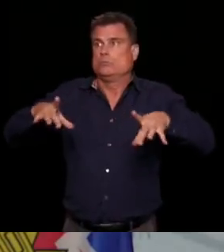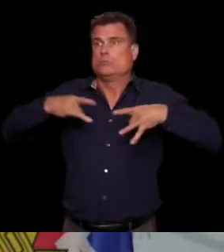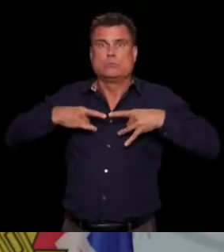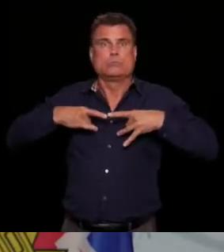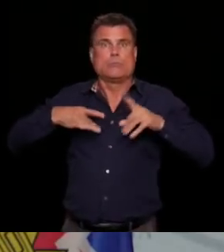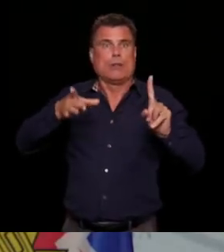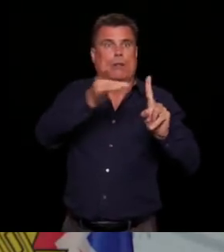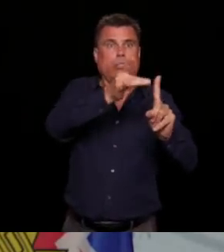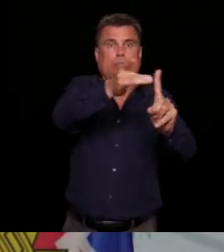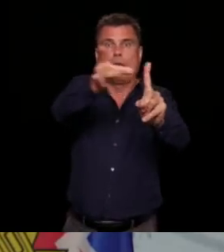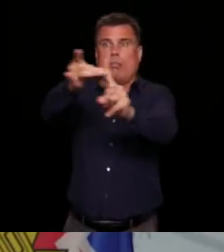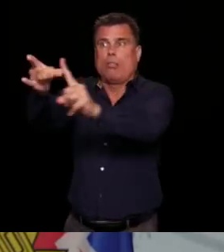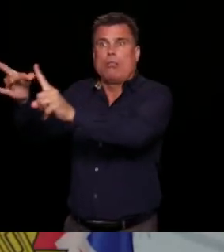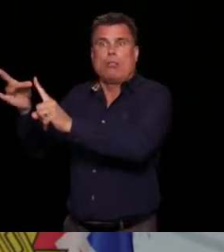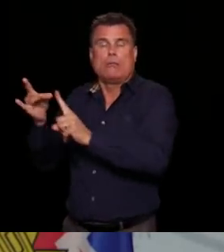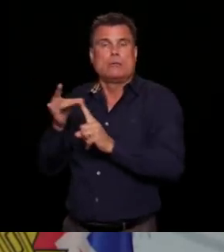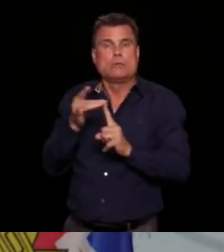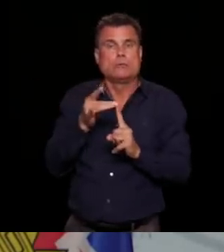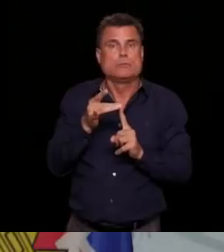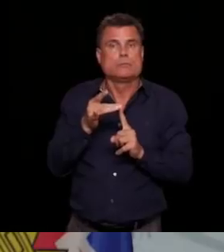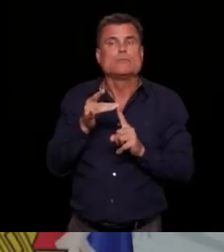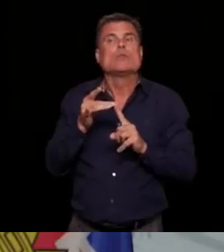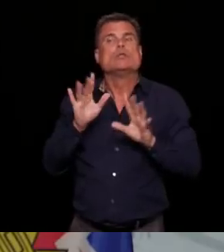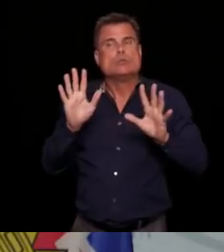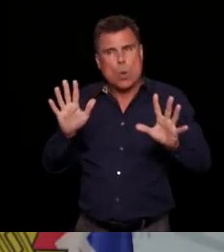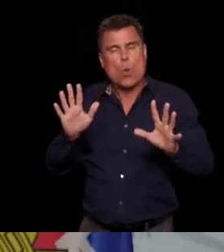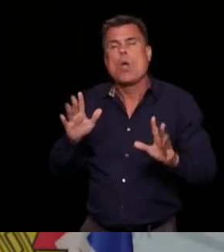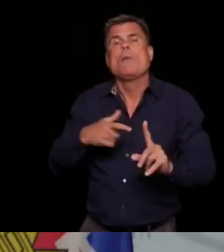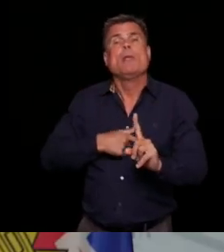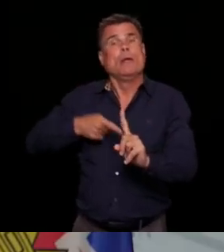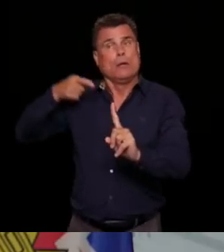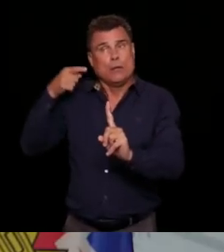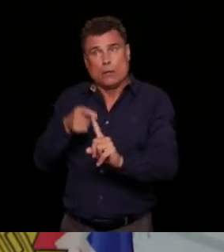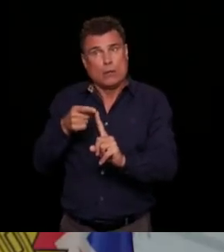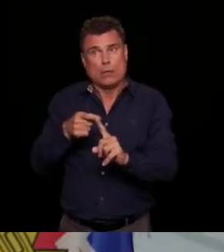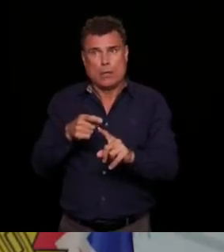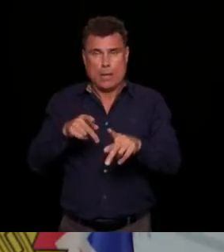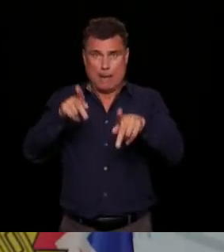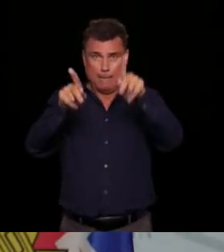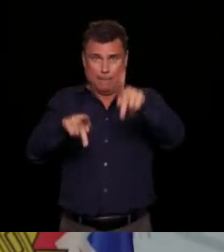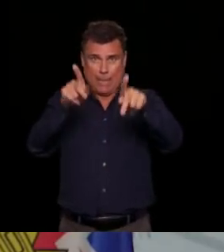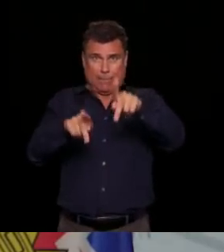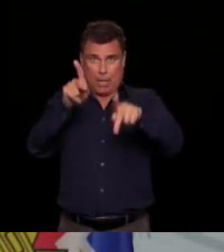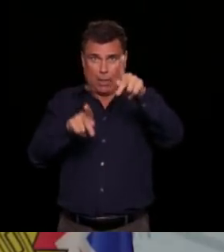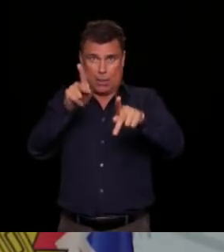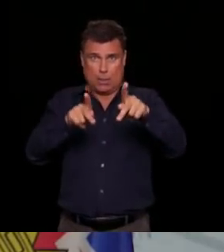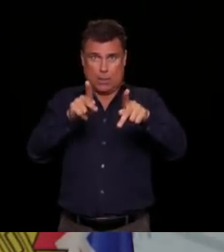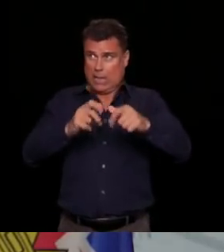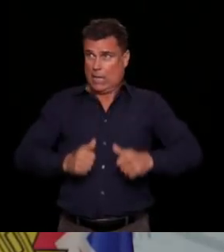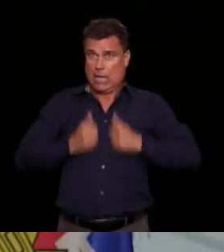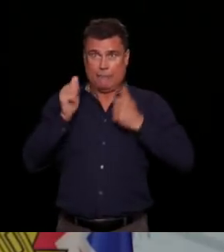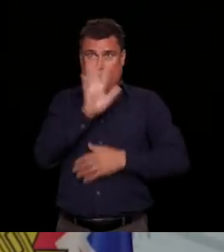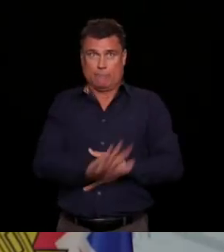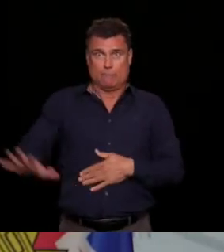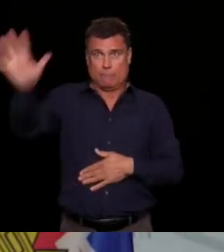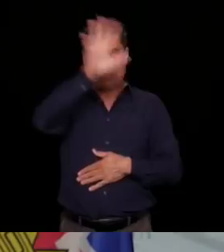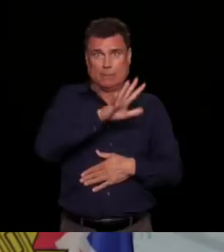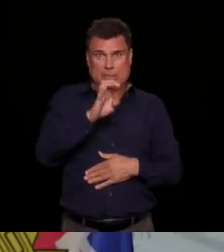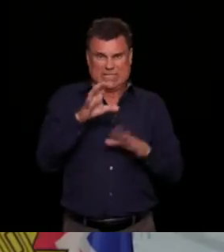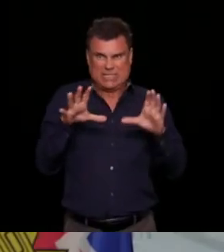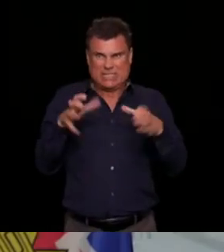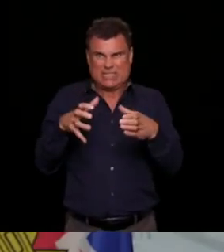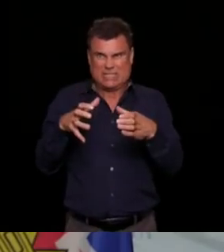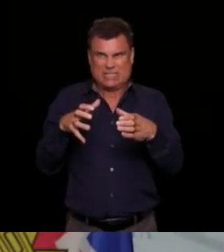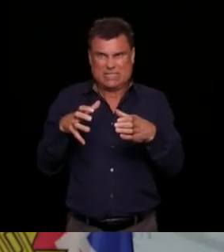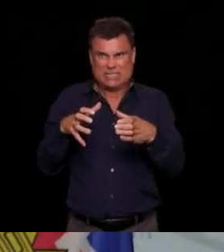with the actual circulation of virus in the population. I don't know if Minister Dix has anything to add to that. It's something that we do like to monitor as